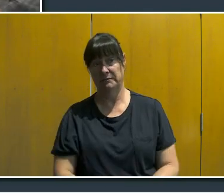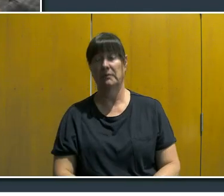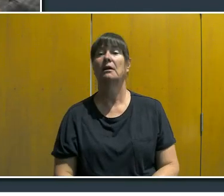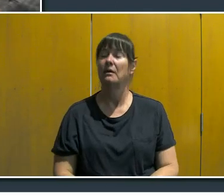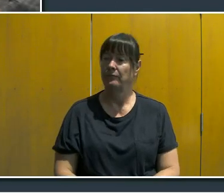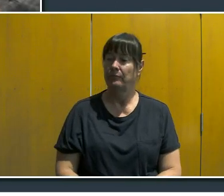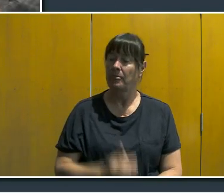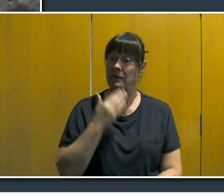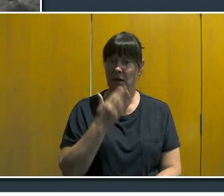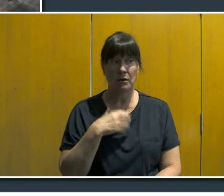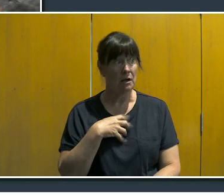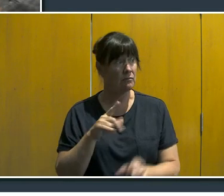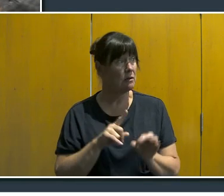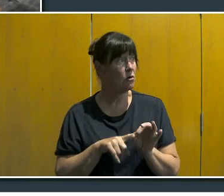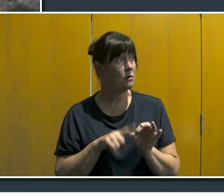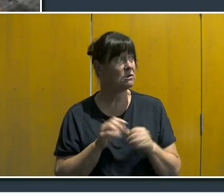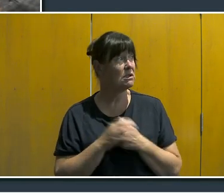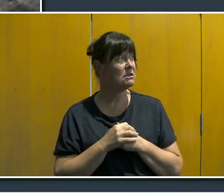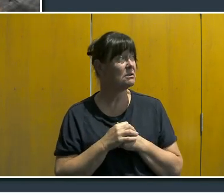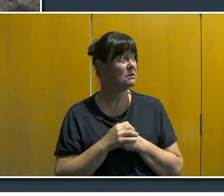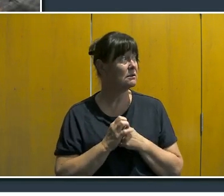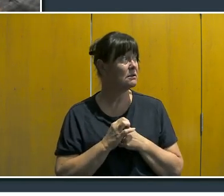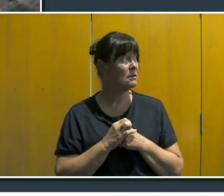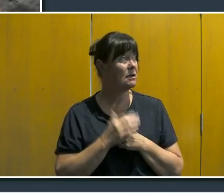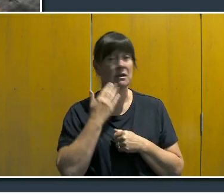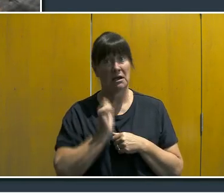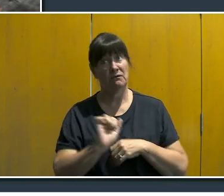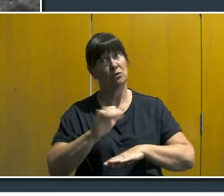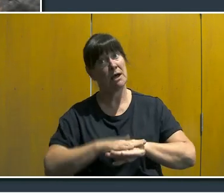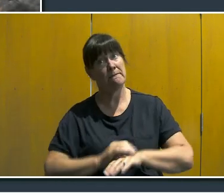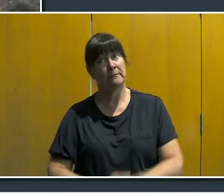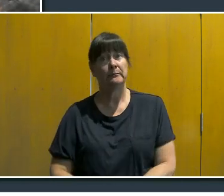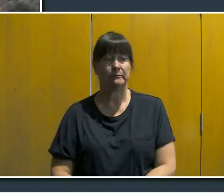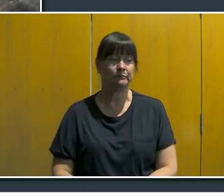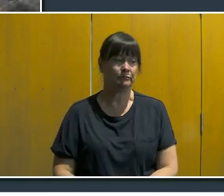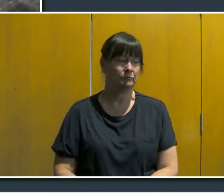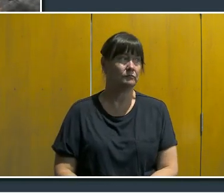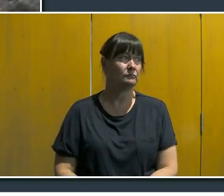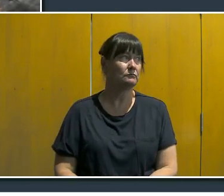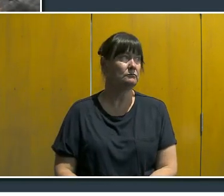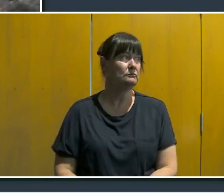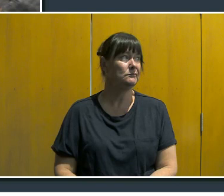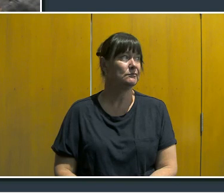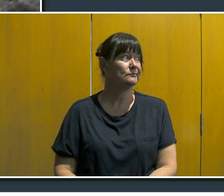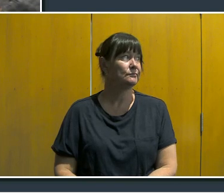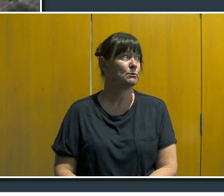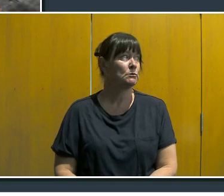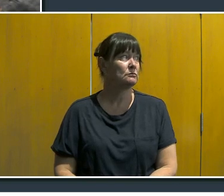there's no further questions from councillors, thank you for your time today. Thank you.